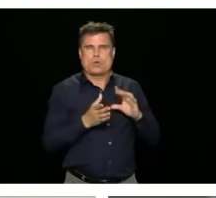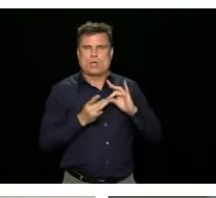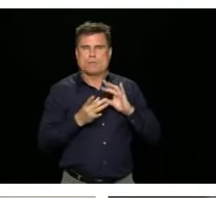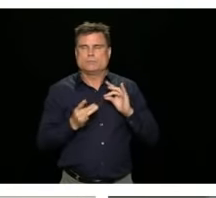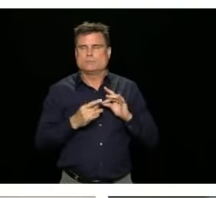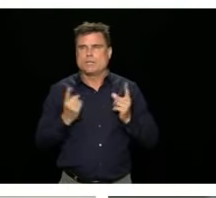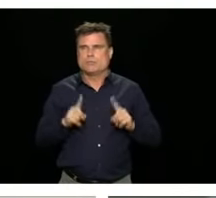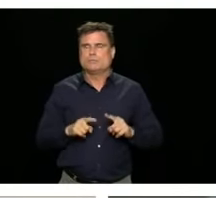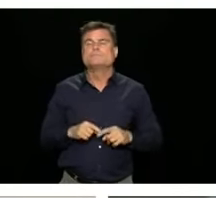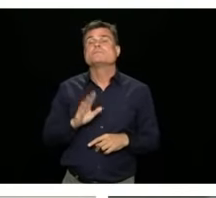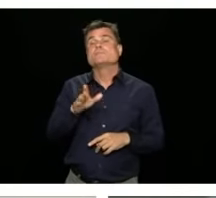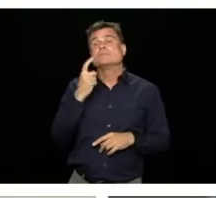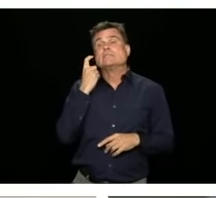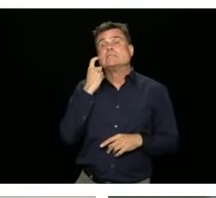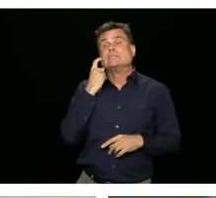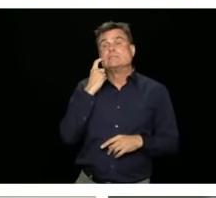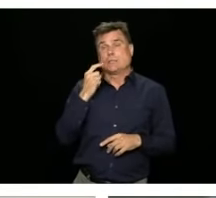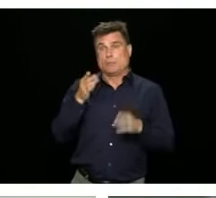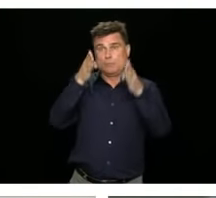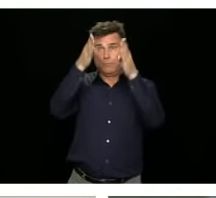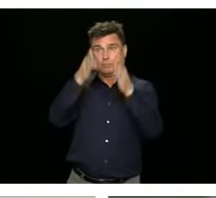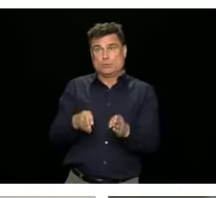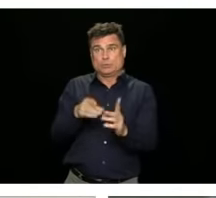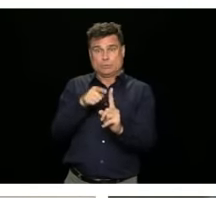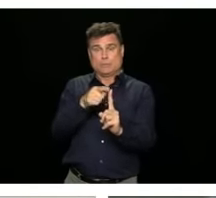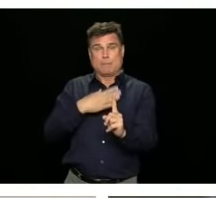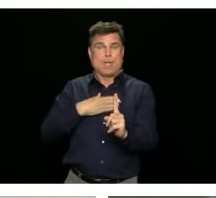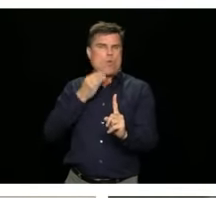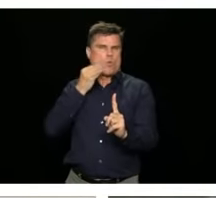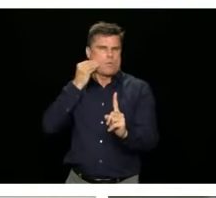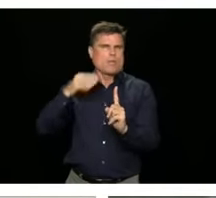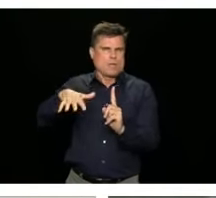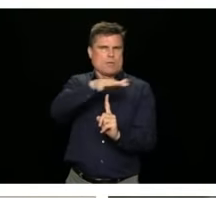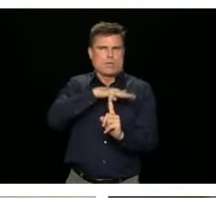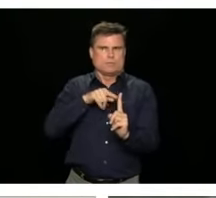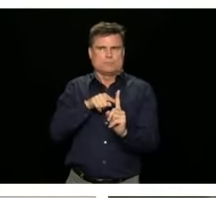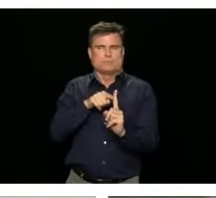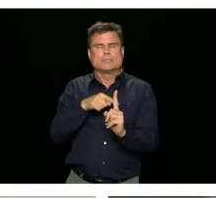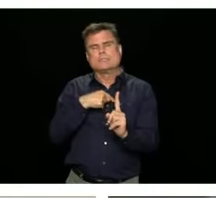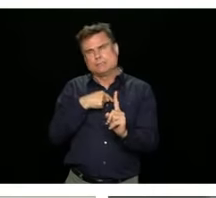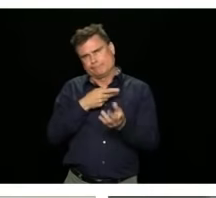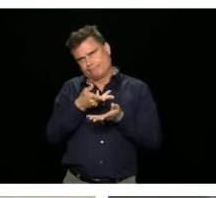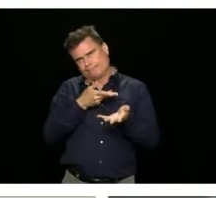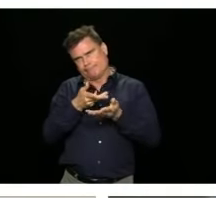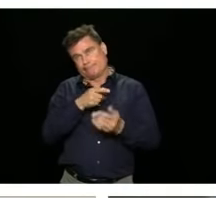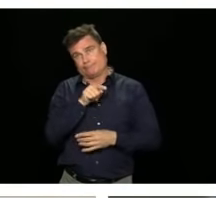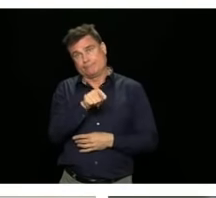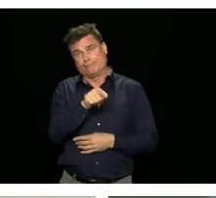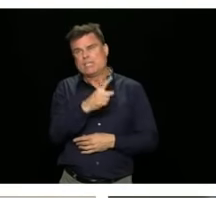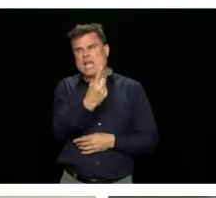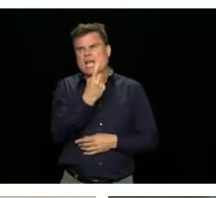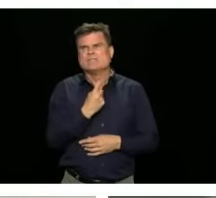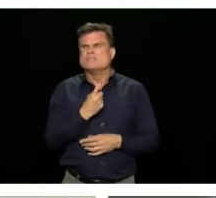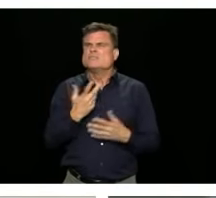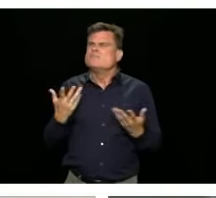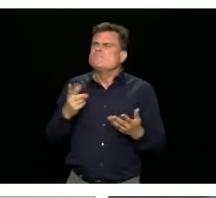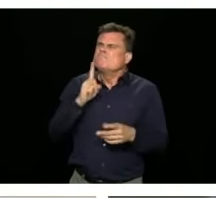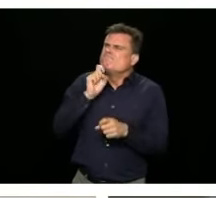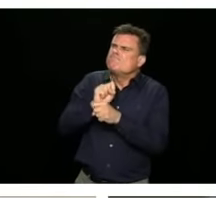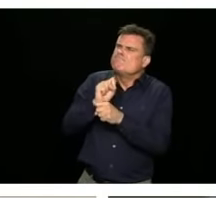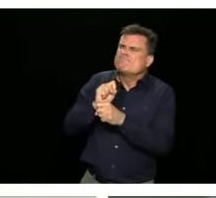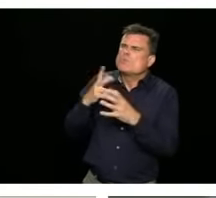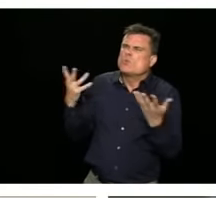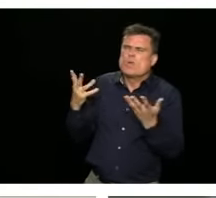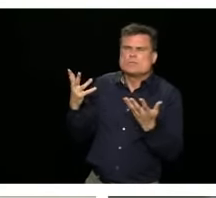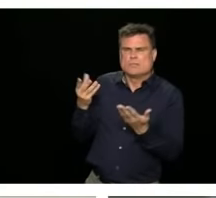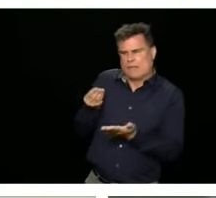to understand what this means. He hears the slogan, defund police. And then when you ask people, do you think